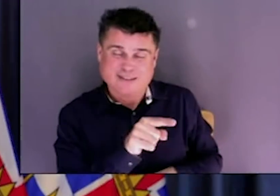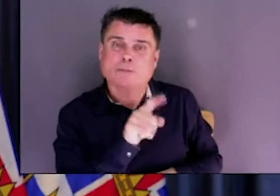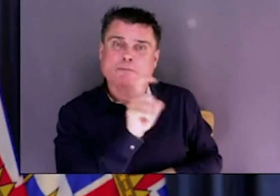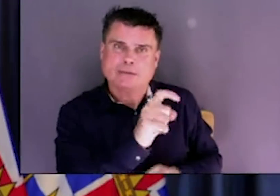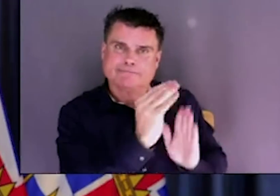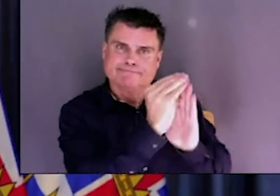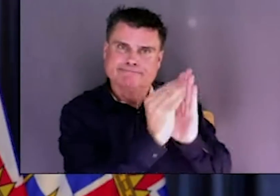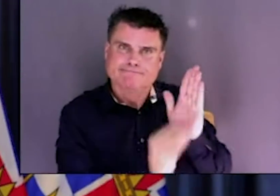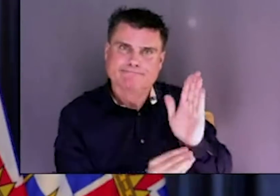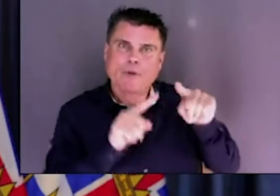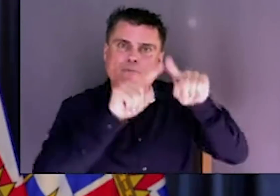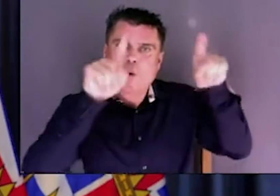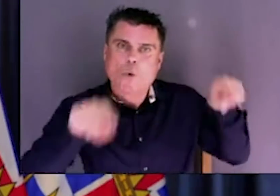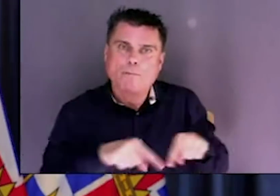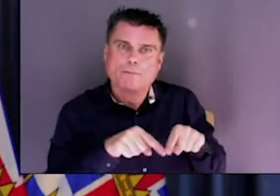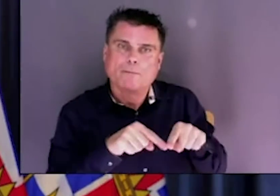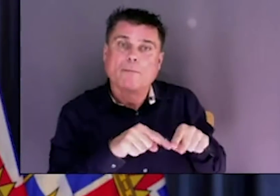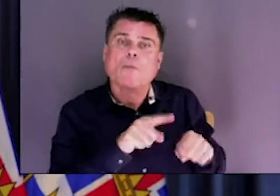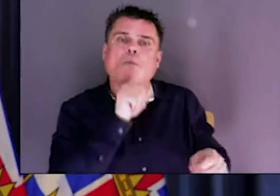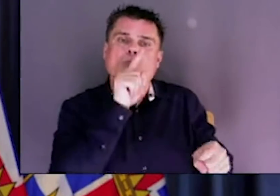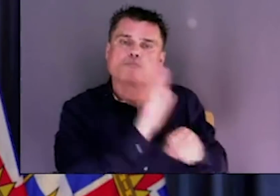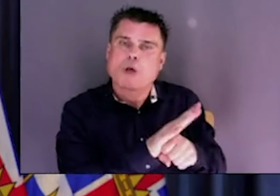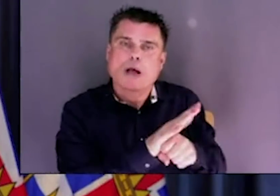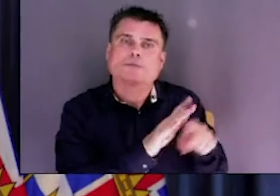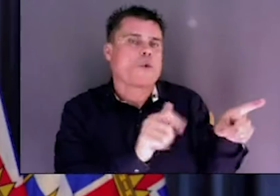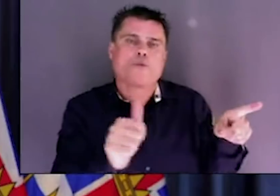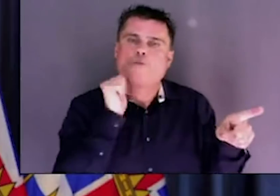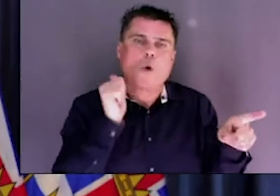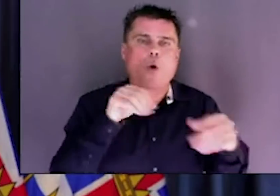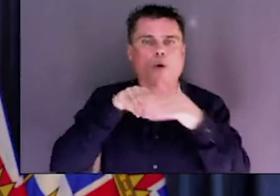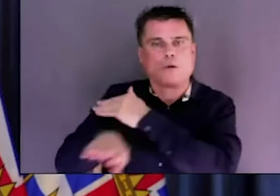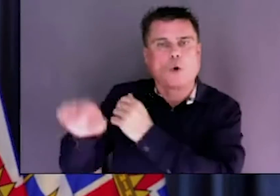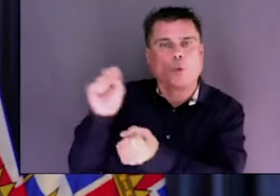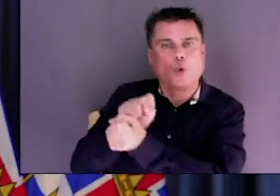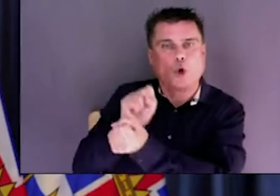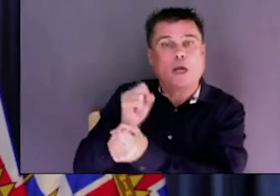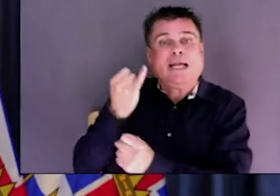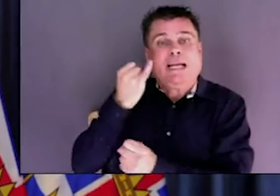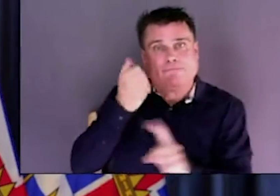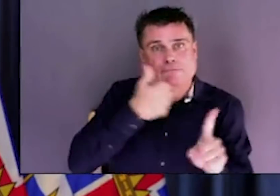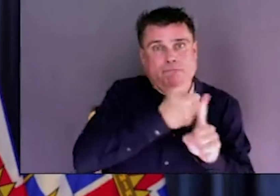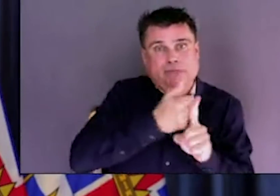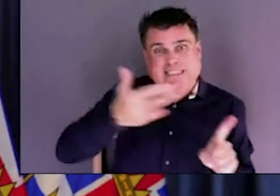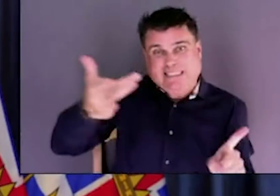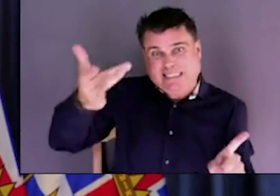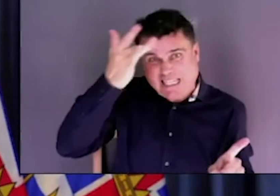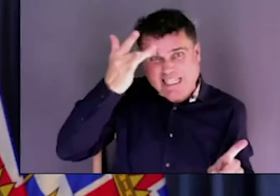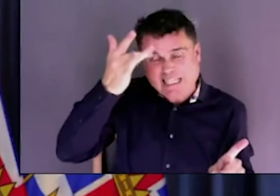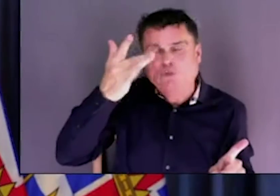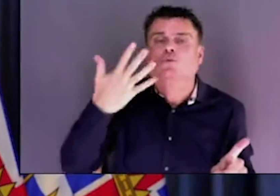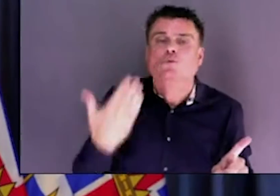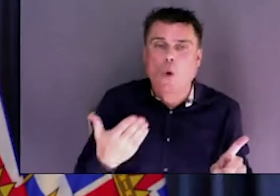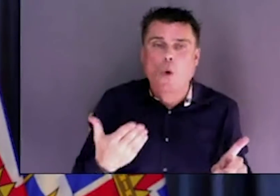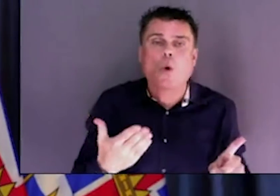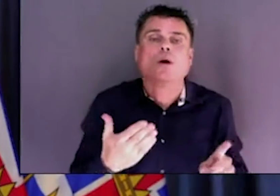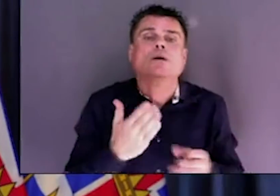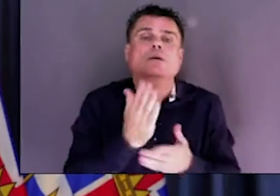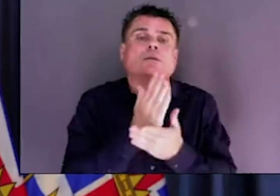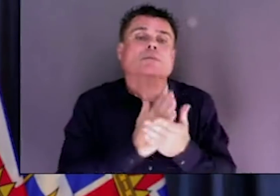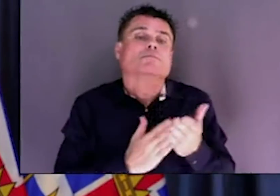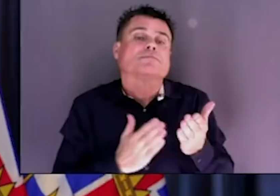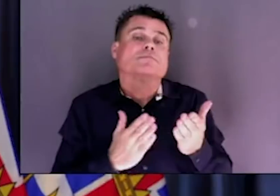have virtual options, and therefore, in some cases, are being told to stay home and not getting paid for it. Why can't you